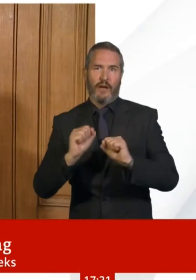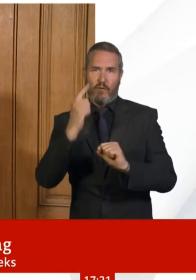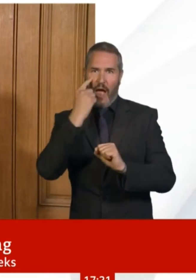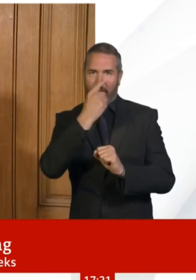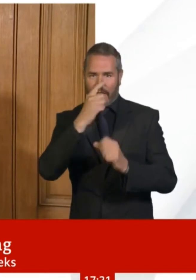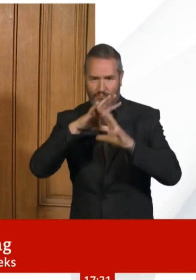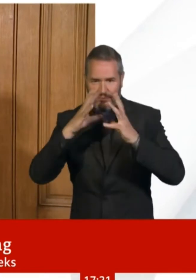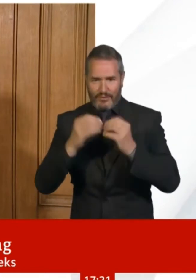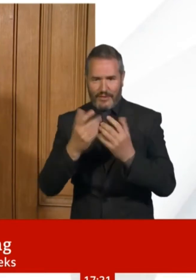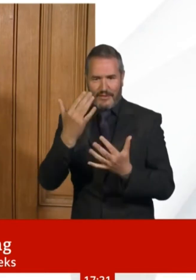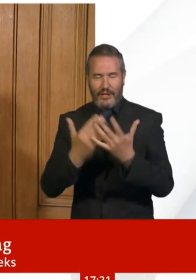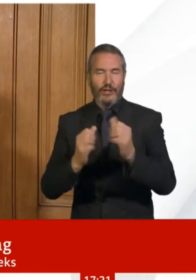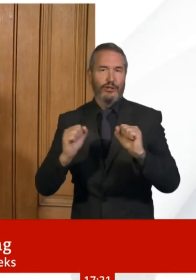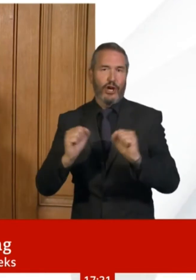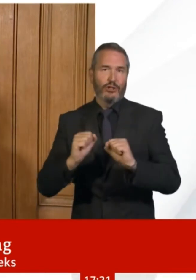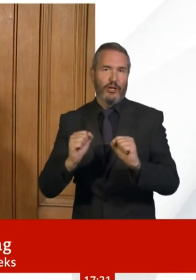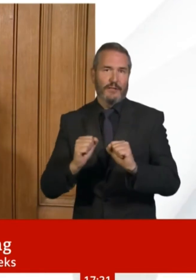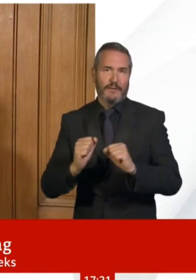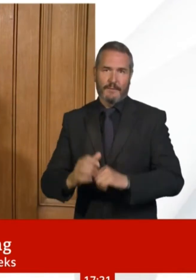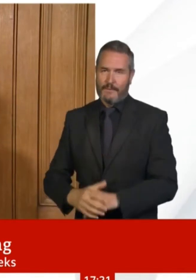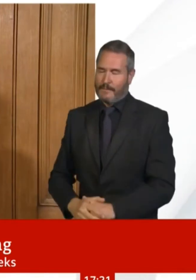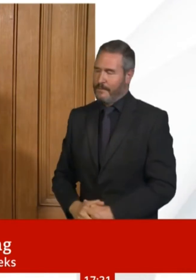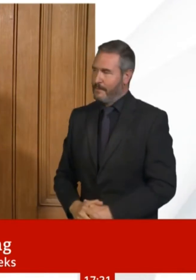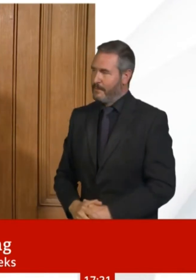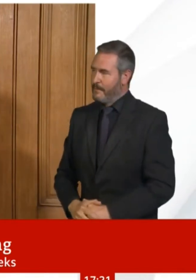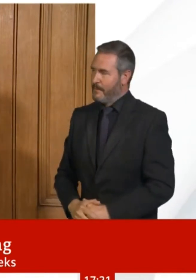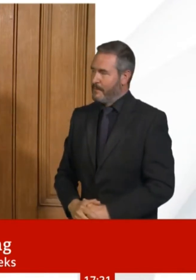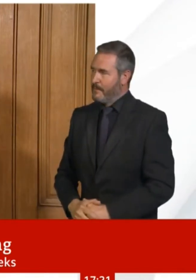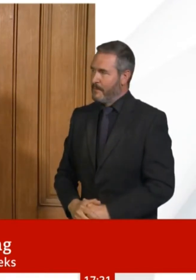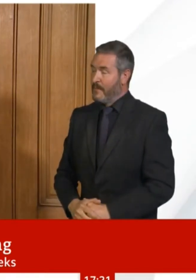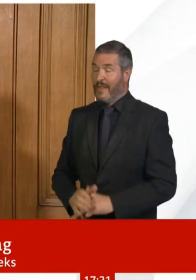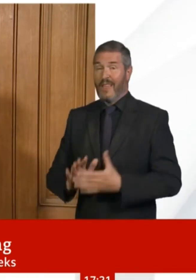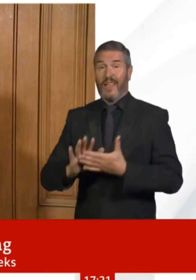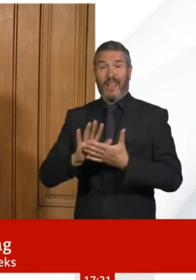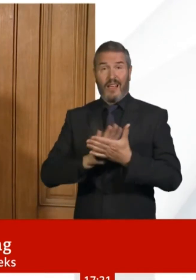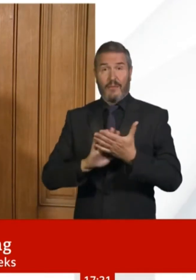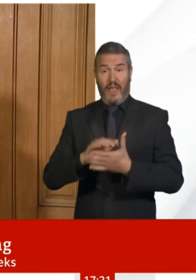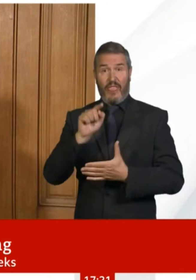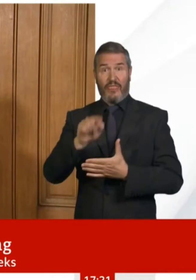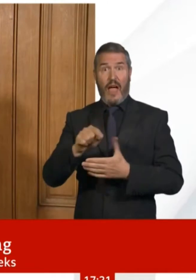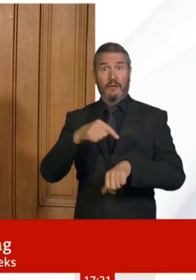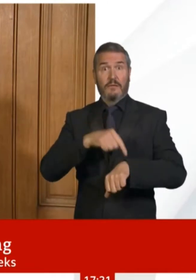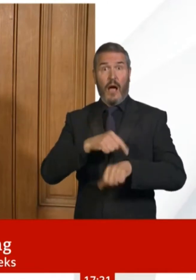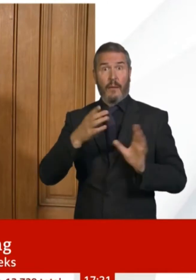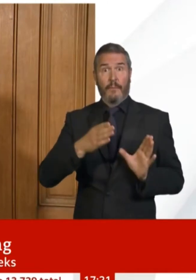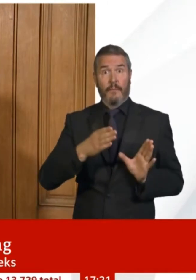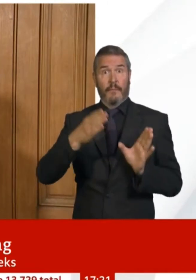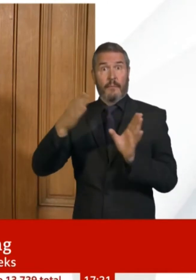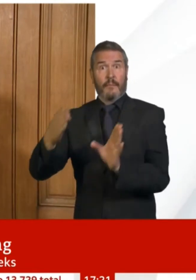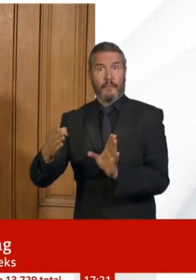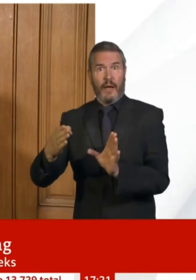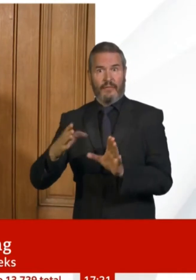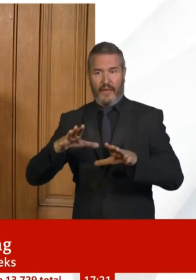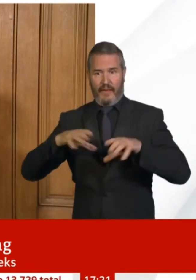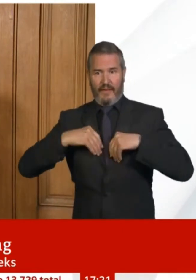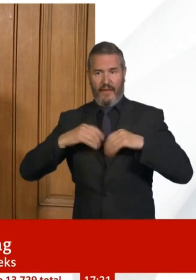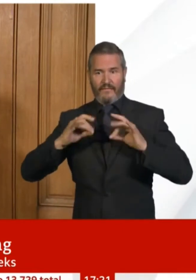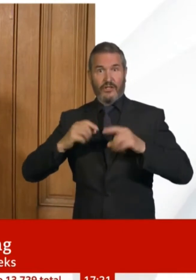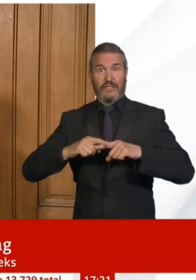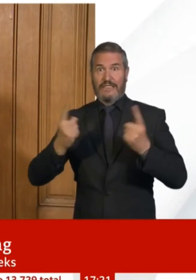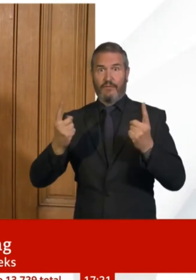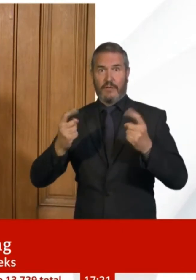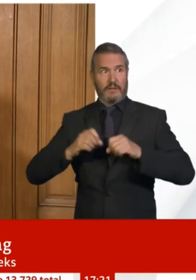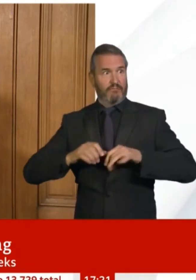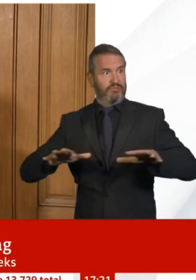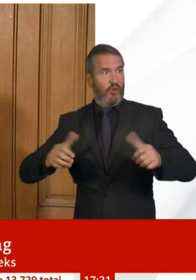the beginning of a peak, which Sir Patrick talked about. That is a very different stage of the infection, and the data will